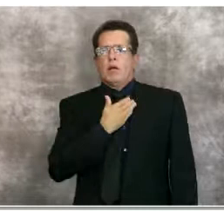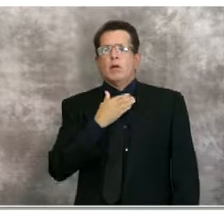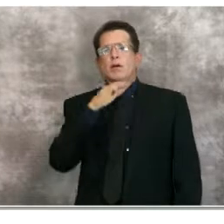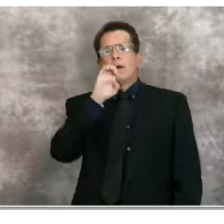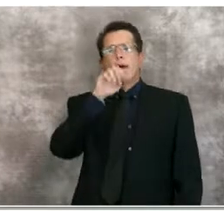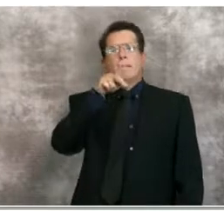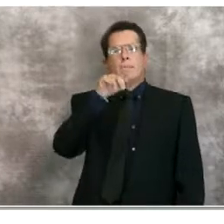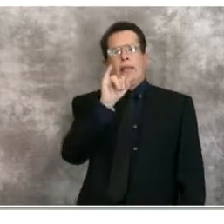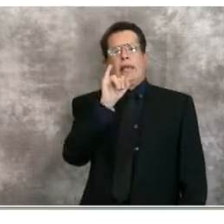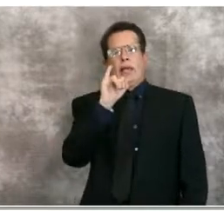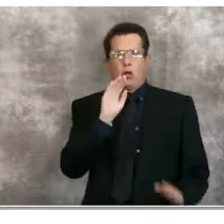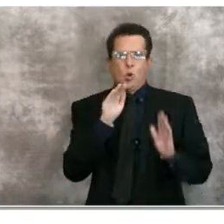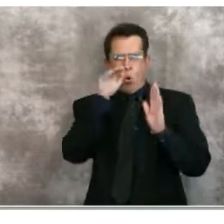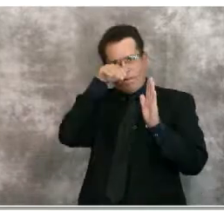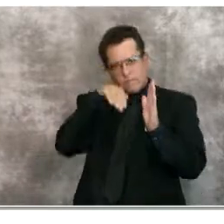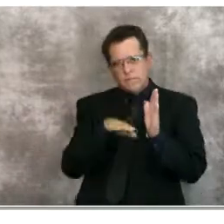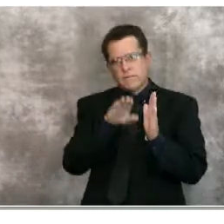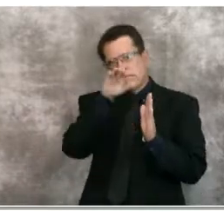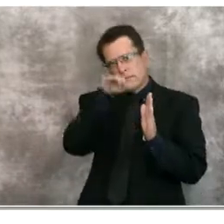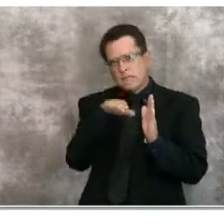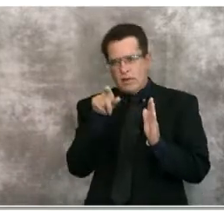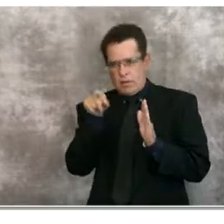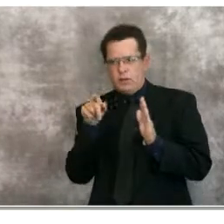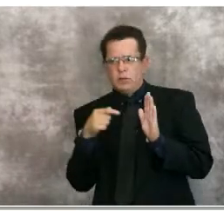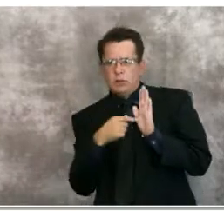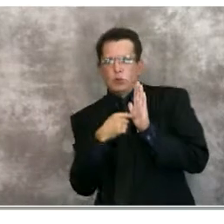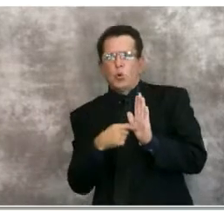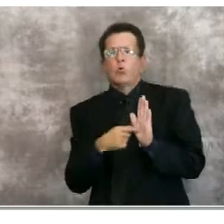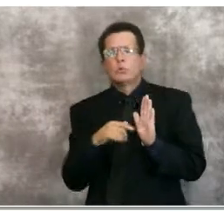curve, which shows